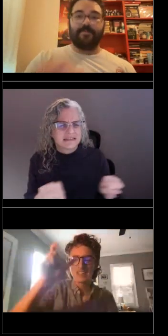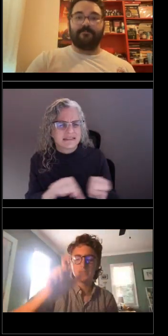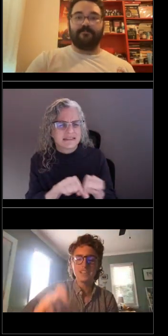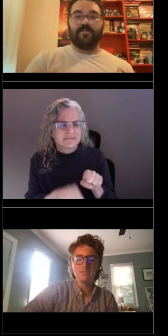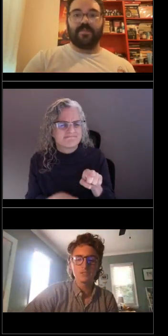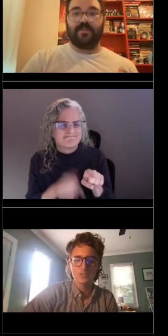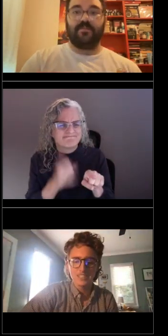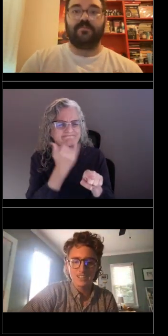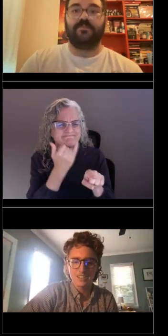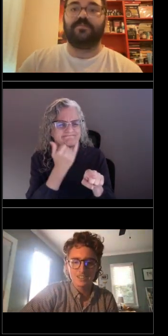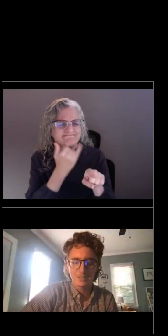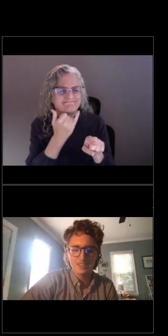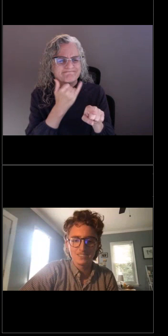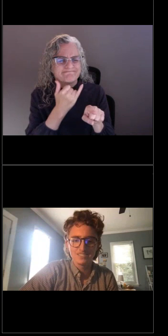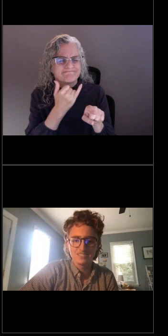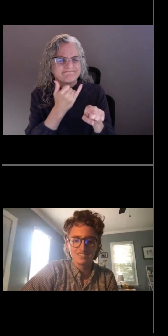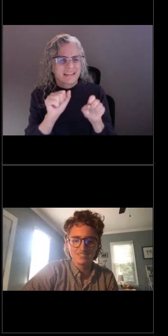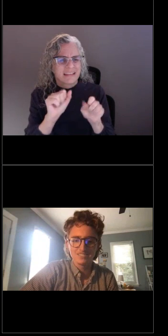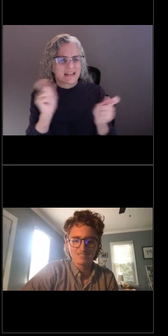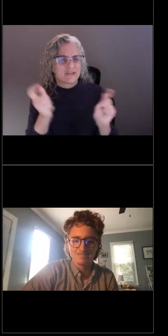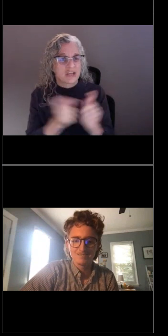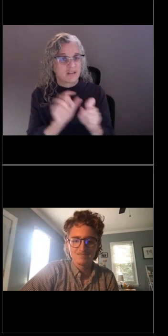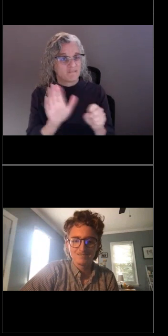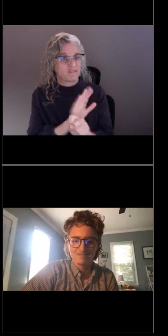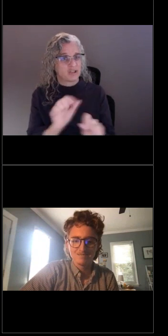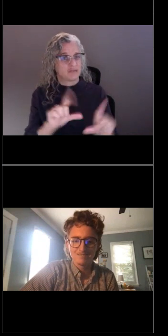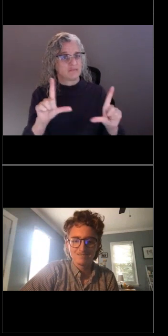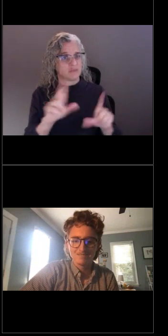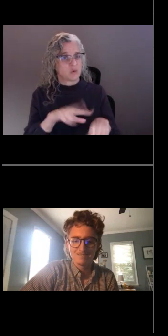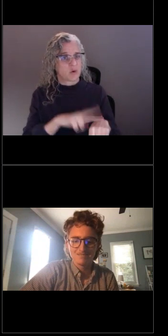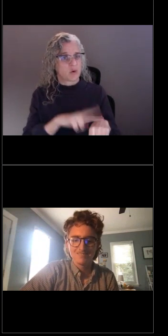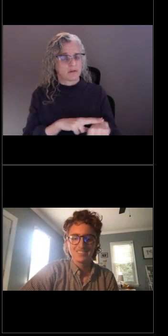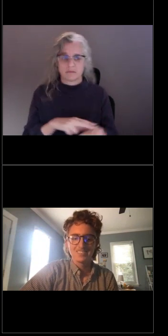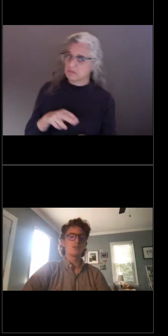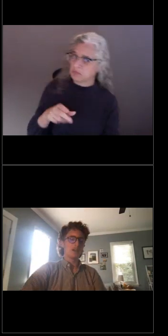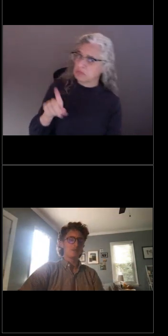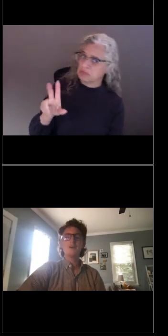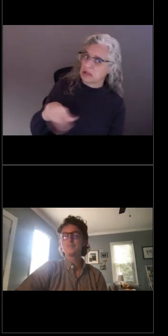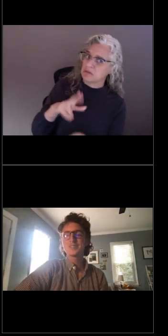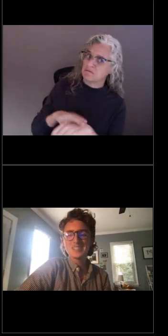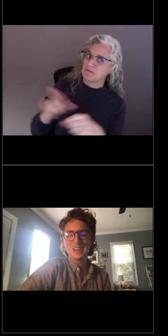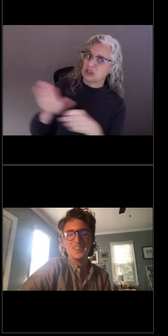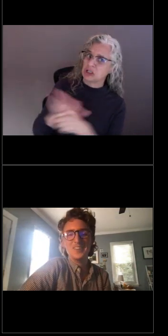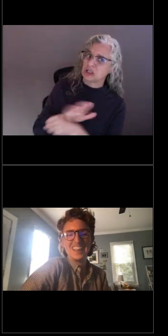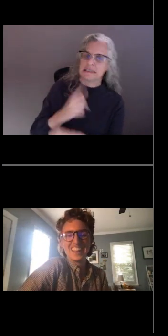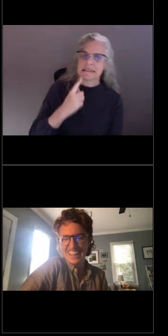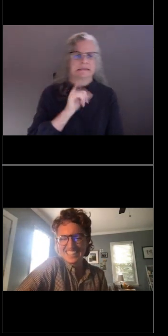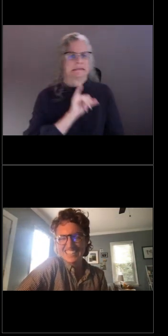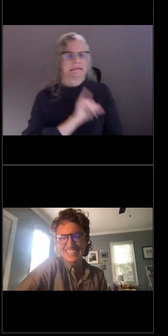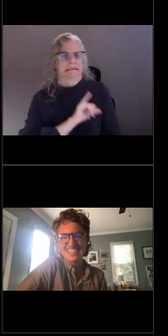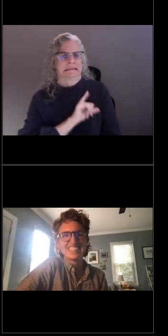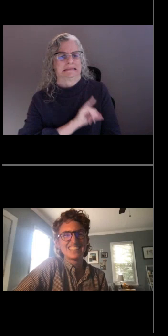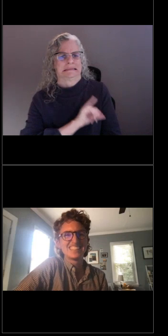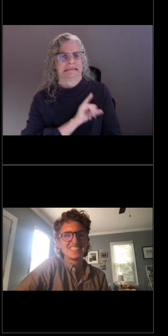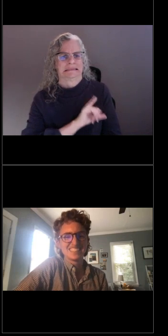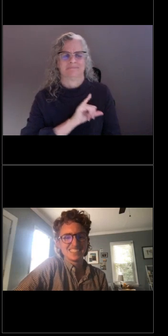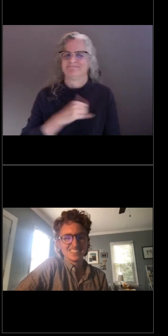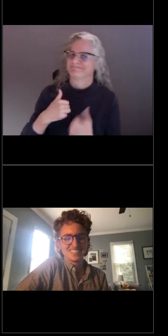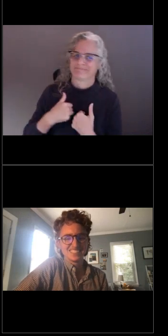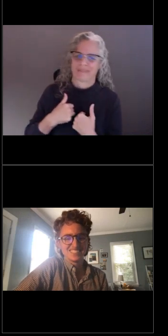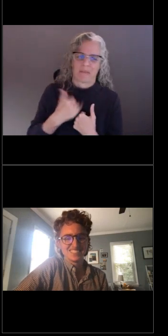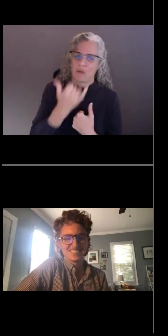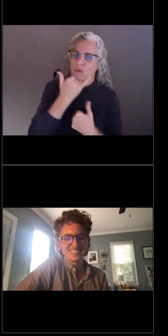can you make it full screen somehow? It is full screen. Okay, So well, I think I was just the wrong person to